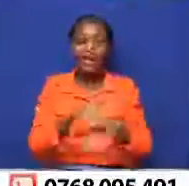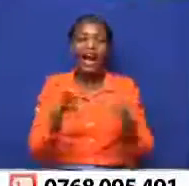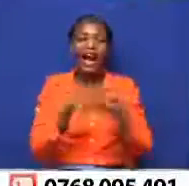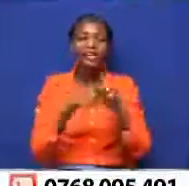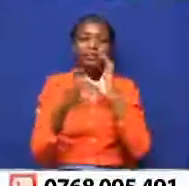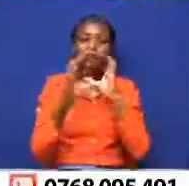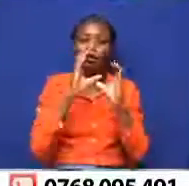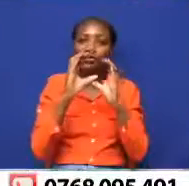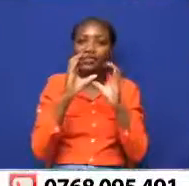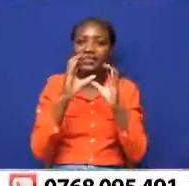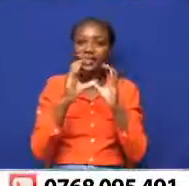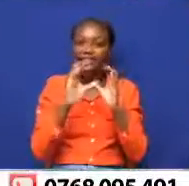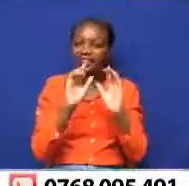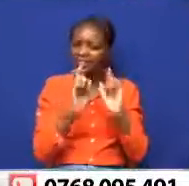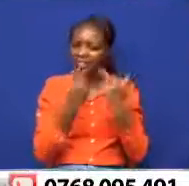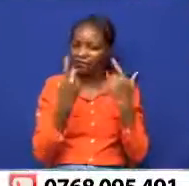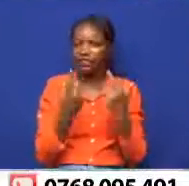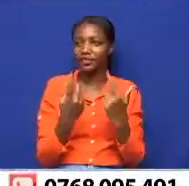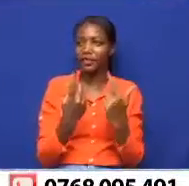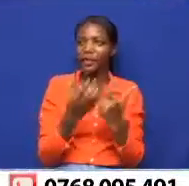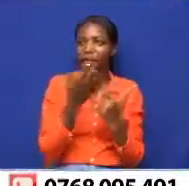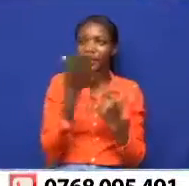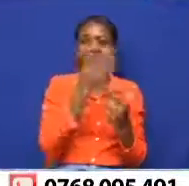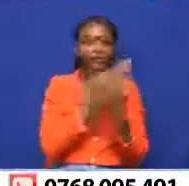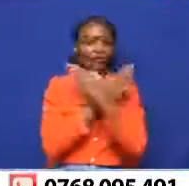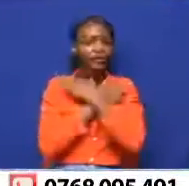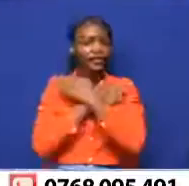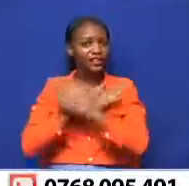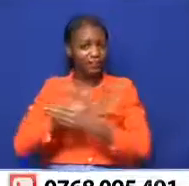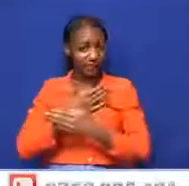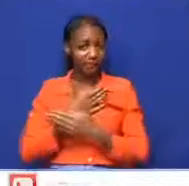were drawn. Na hayo wenzangu,